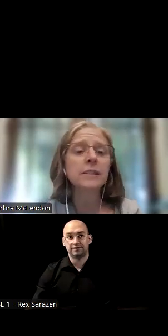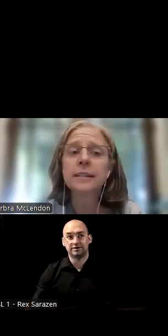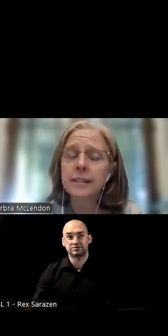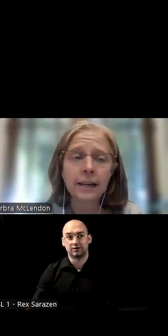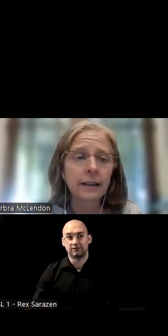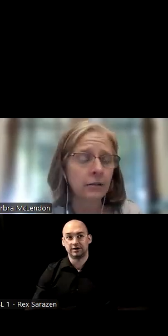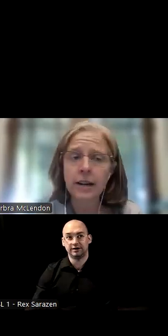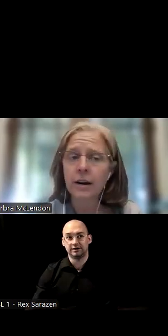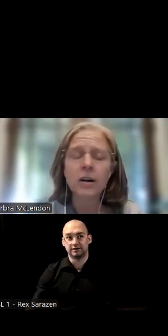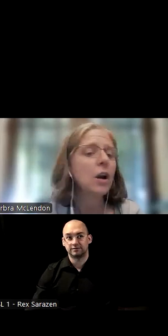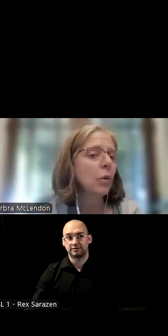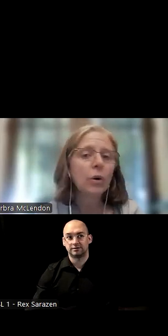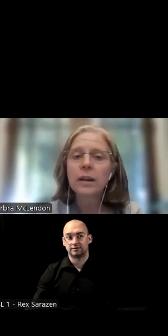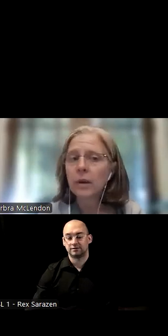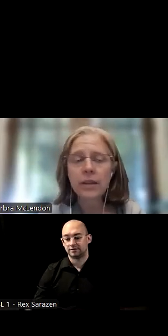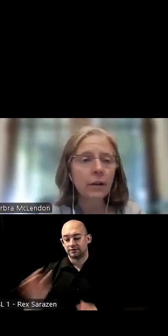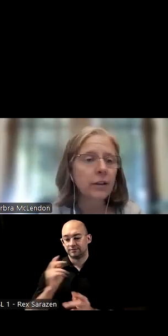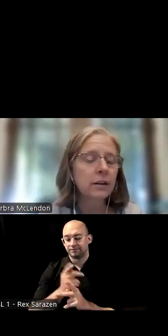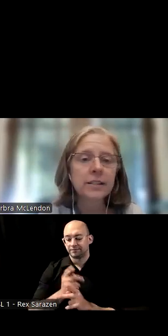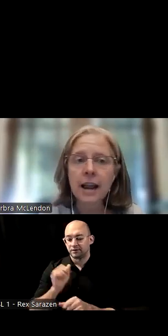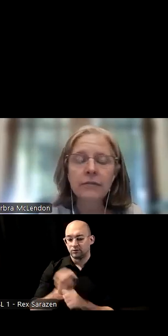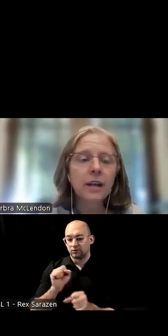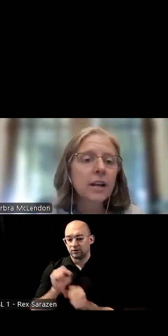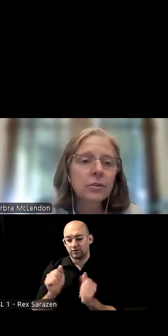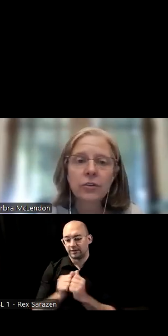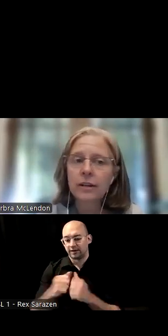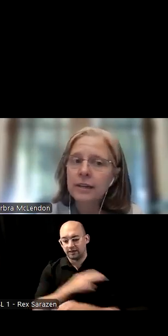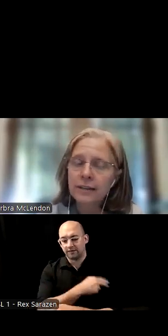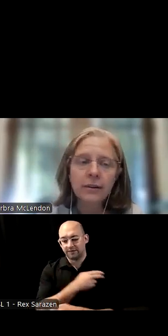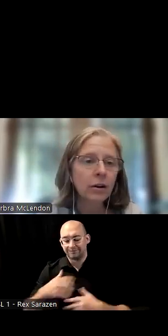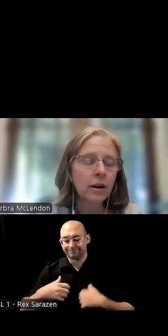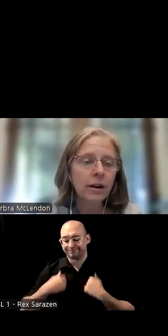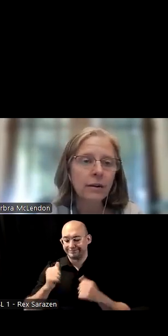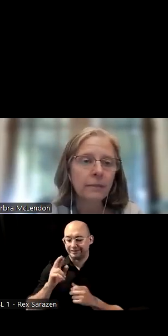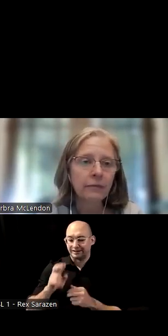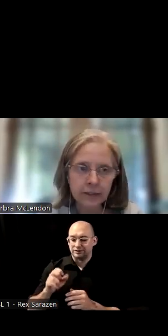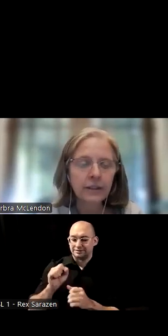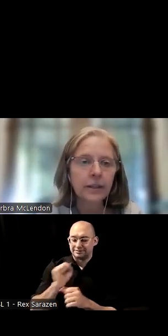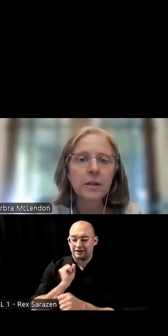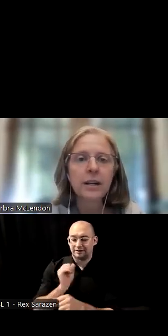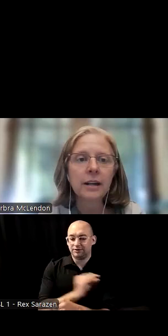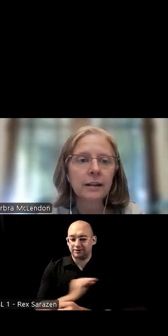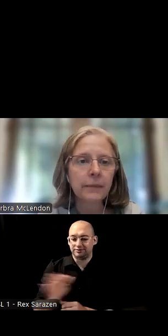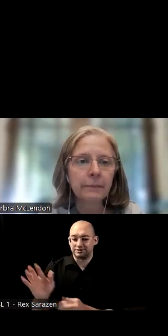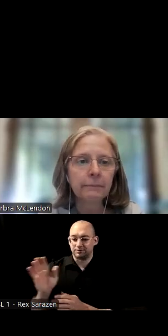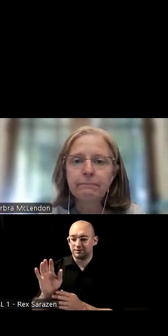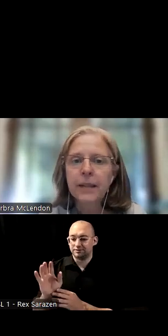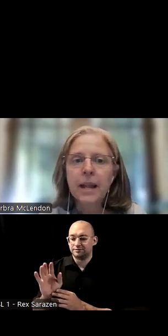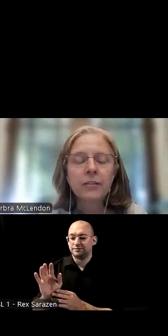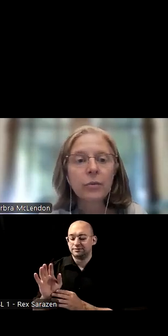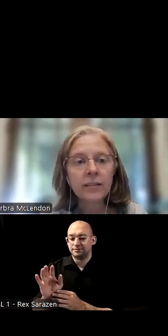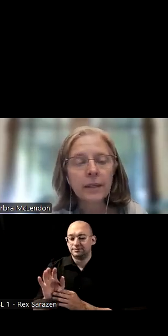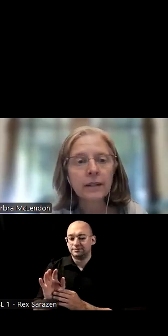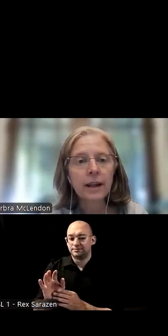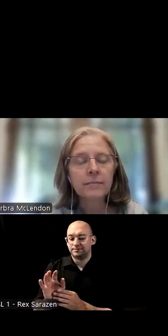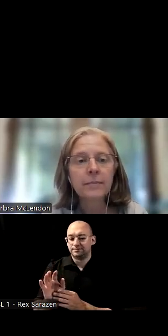help facilitate their care, working with the healthcare staff to ensure that needs are effectively communicated and met.